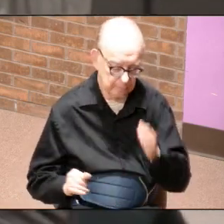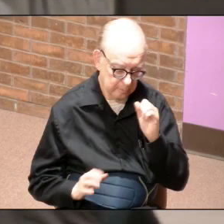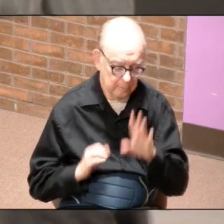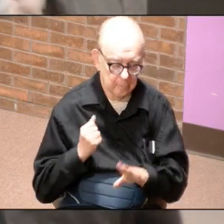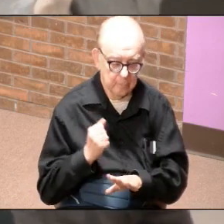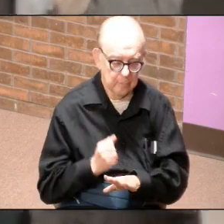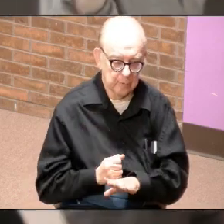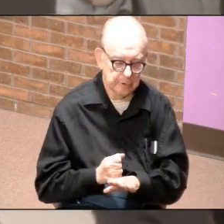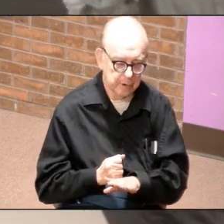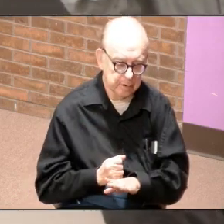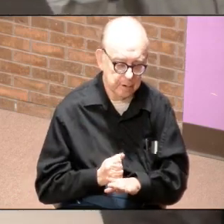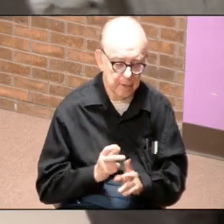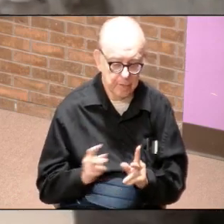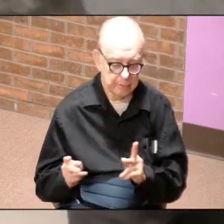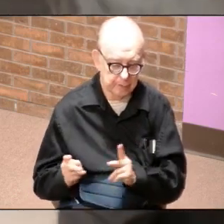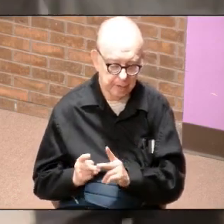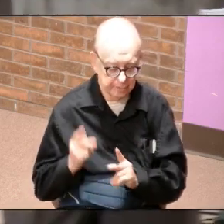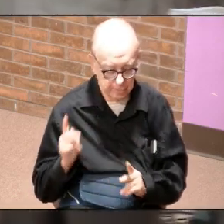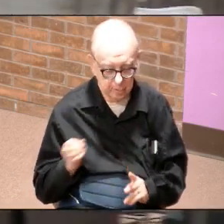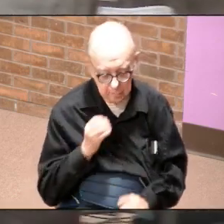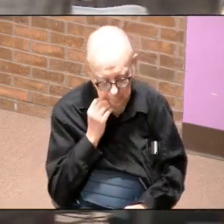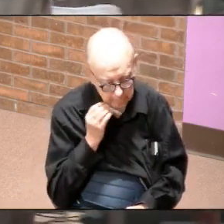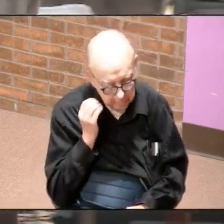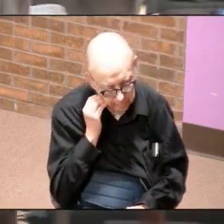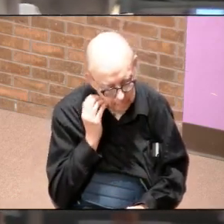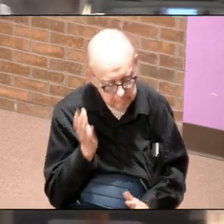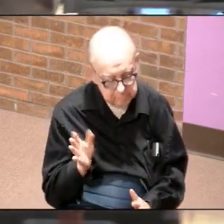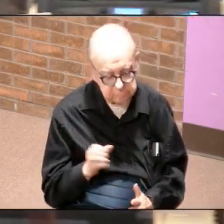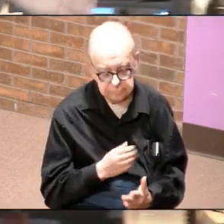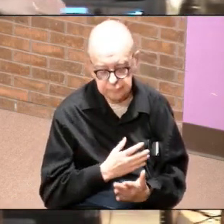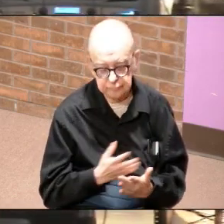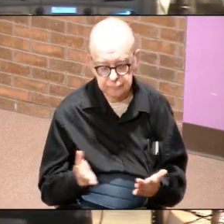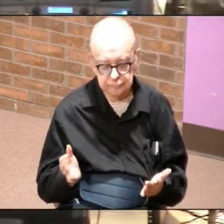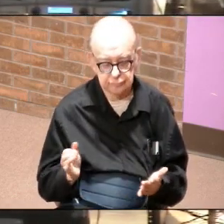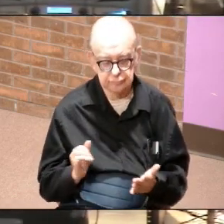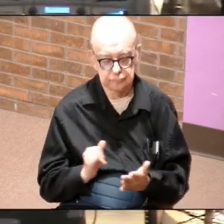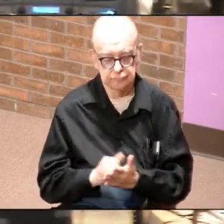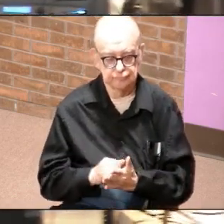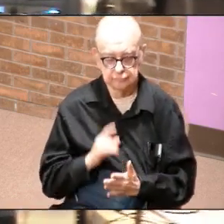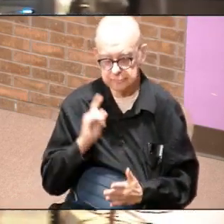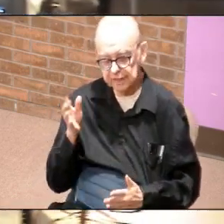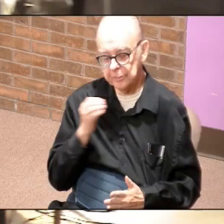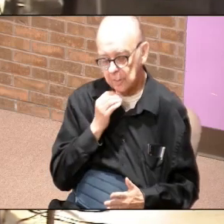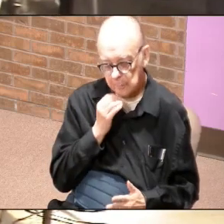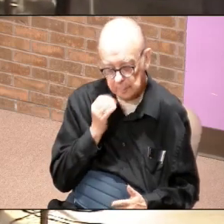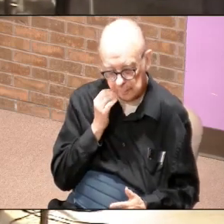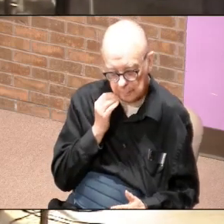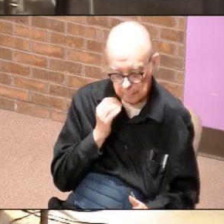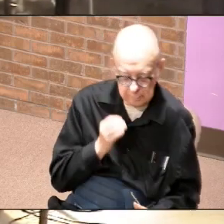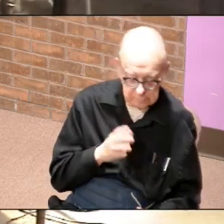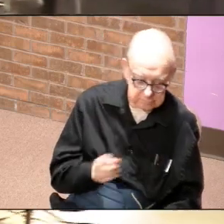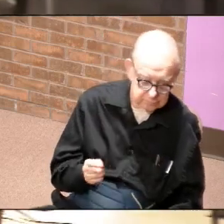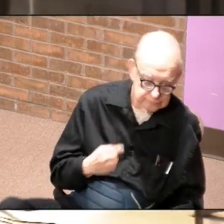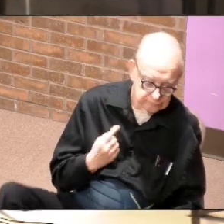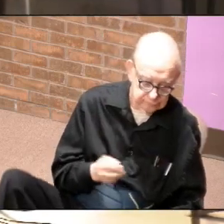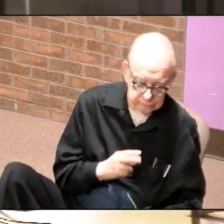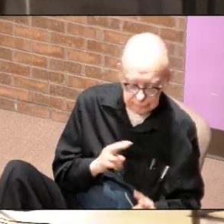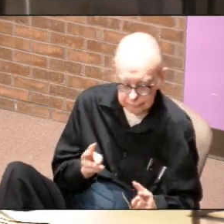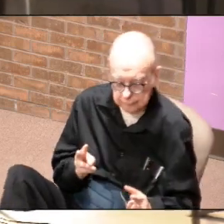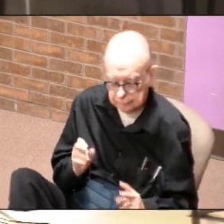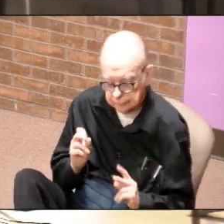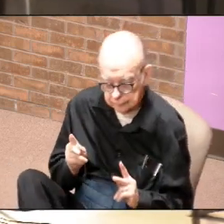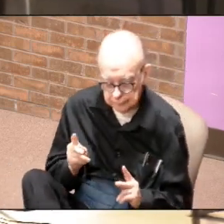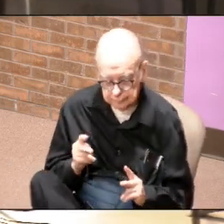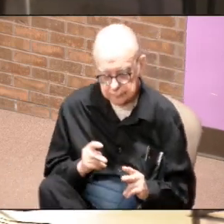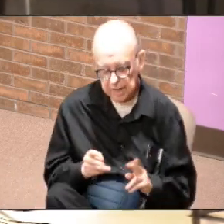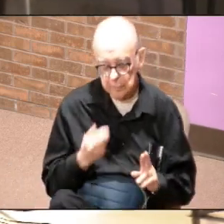prepared this home, and he's got all of this stuff in his home. And when he says, okay, I've